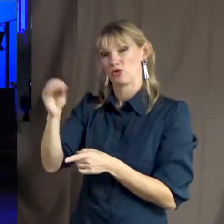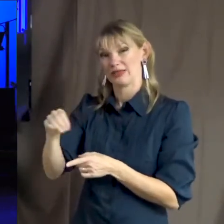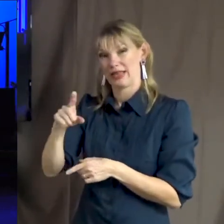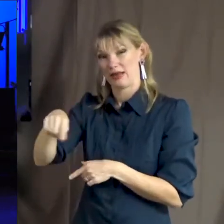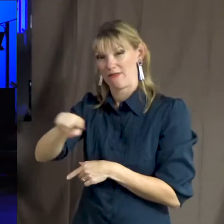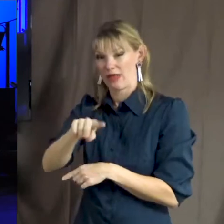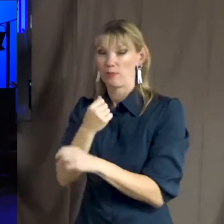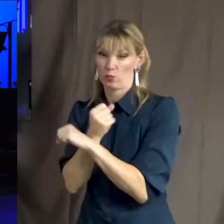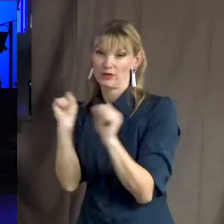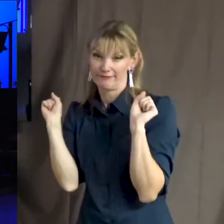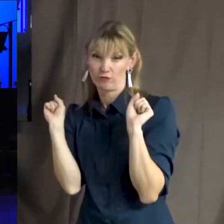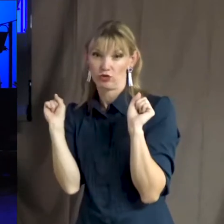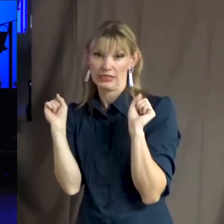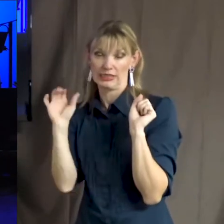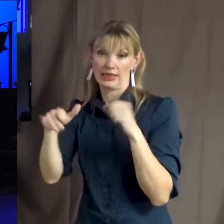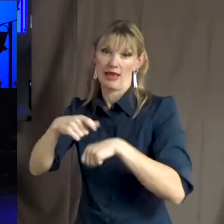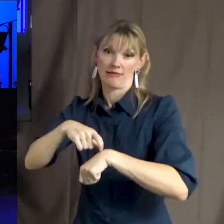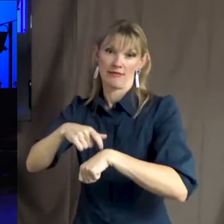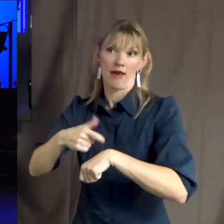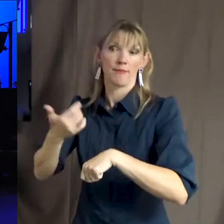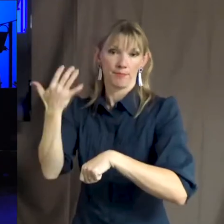free at that time.